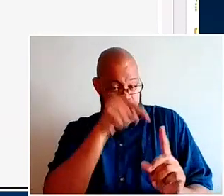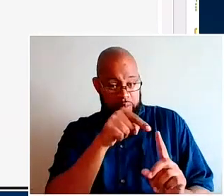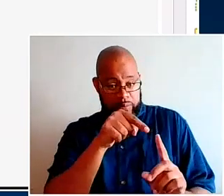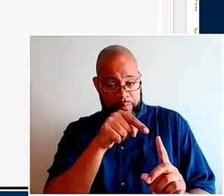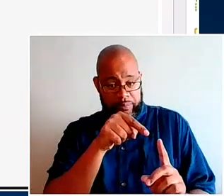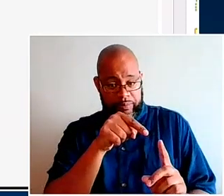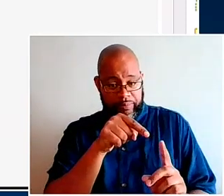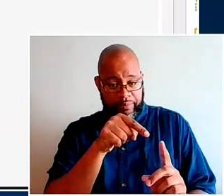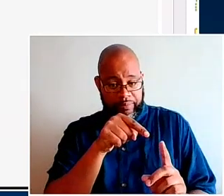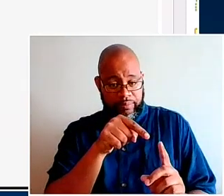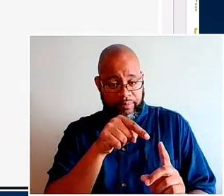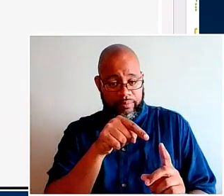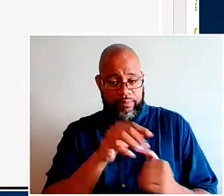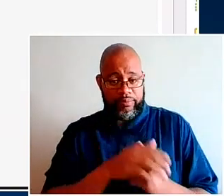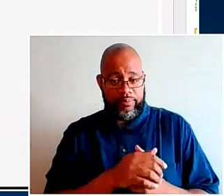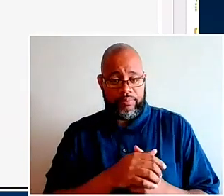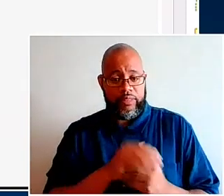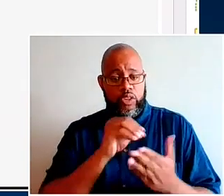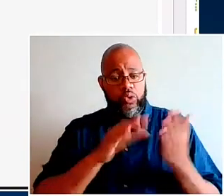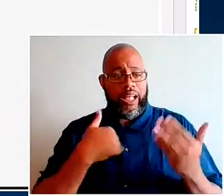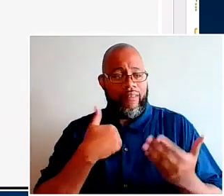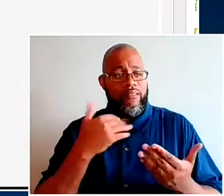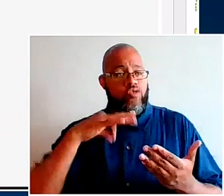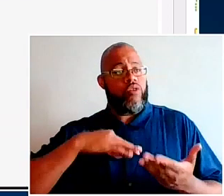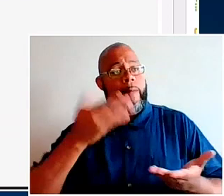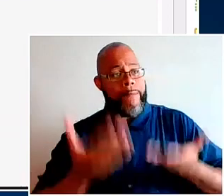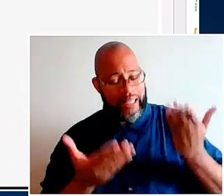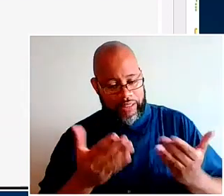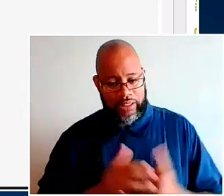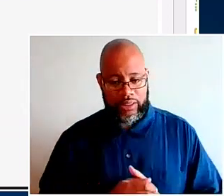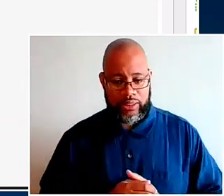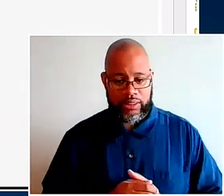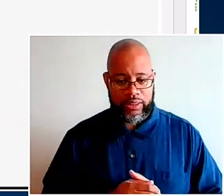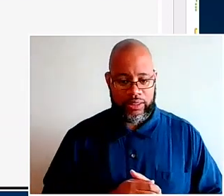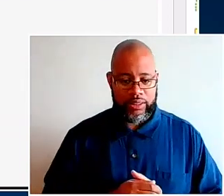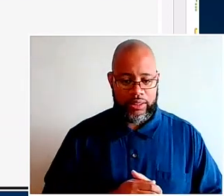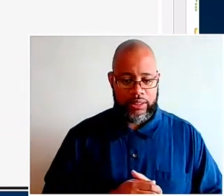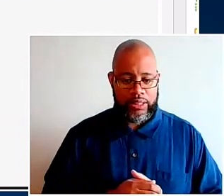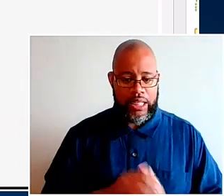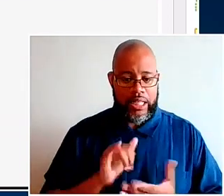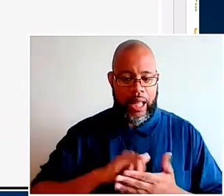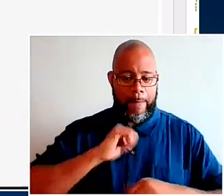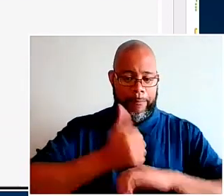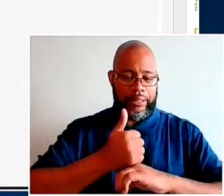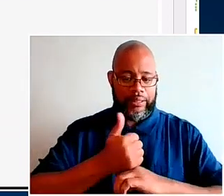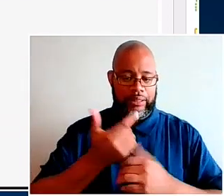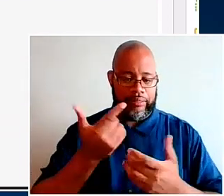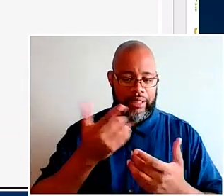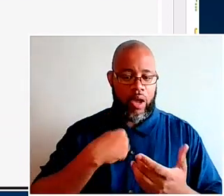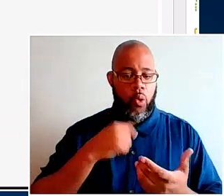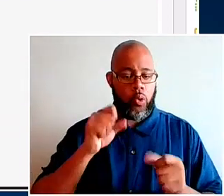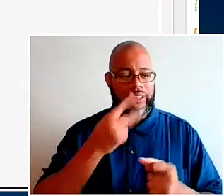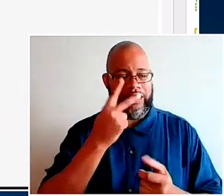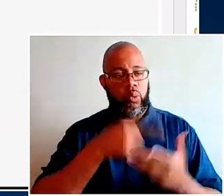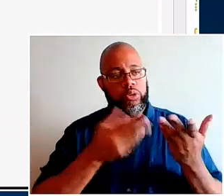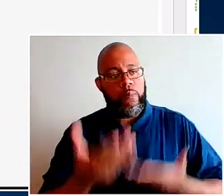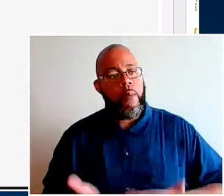do stem from the fact that students have credit balances which are being placed in these accounts. And we also see what was proposed here